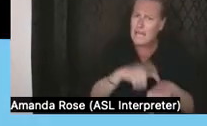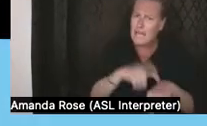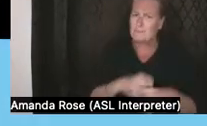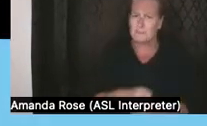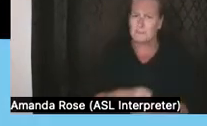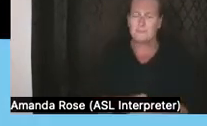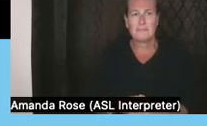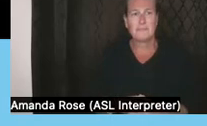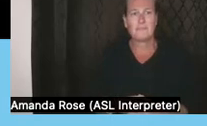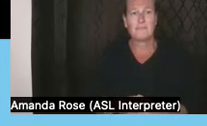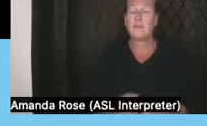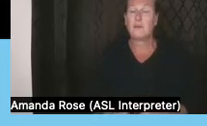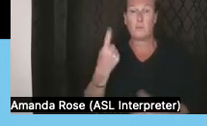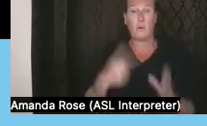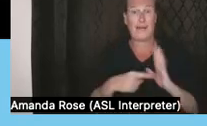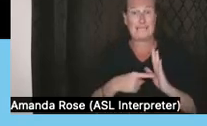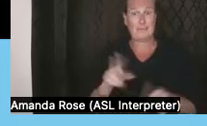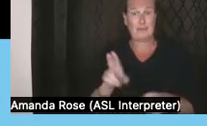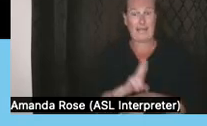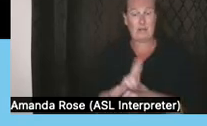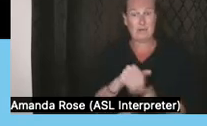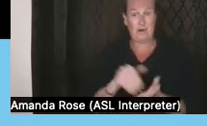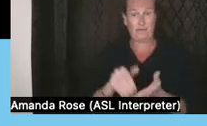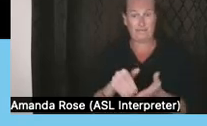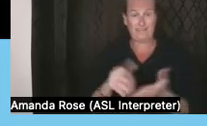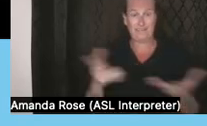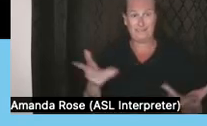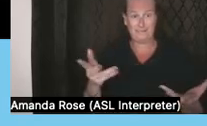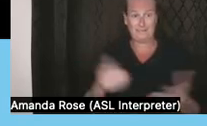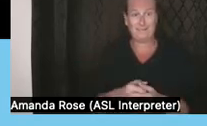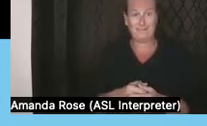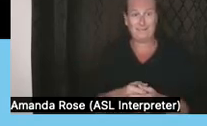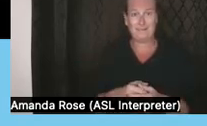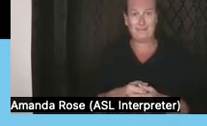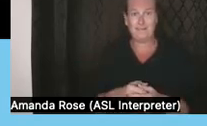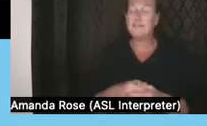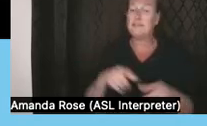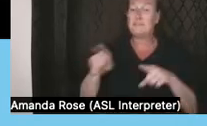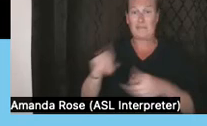One of the examples I like to use a lot with this is at